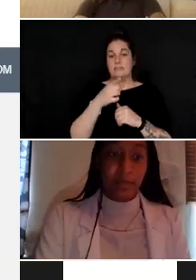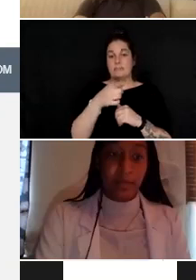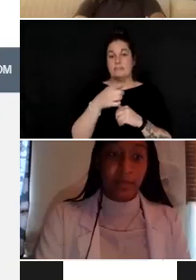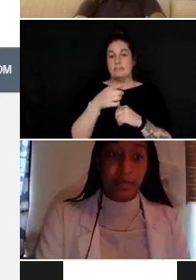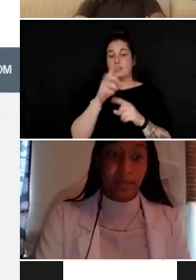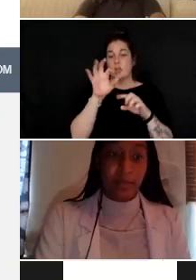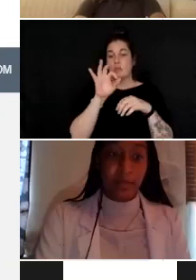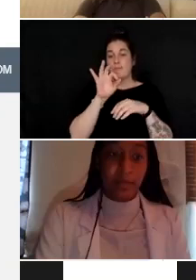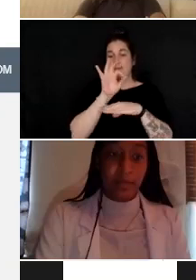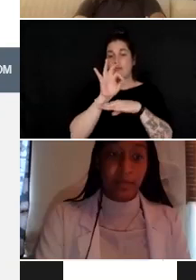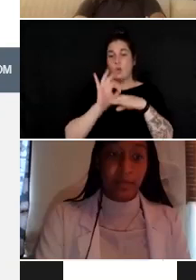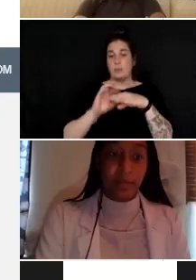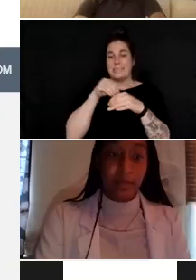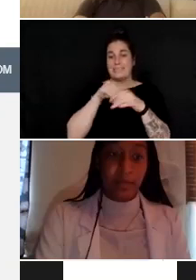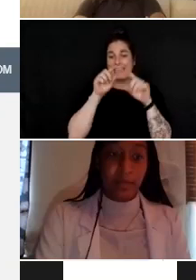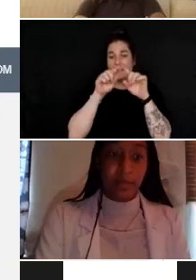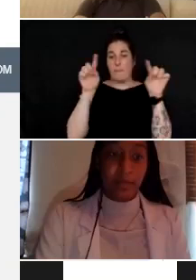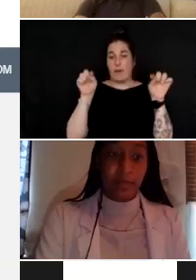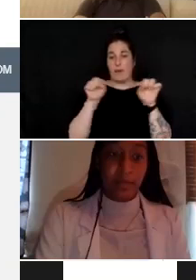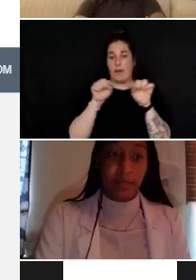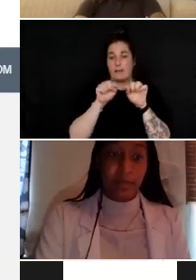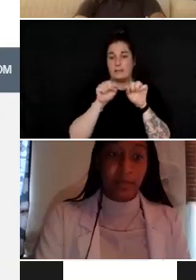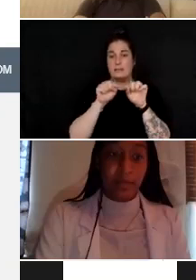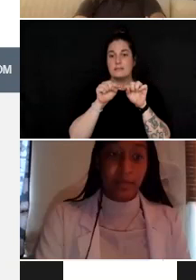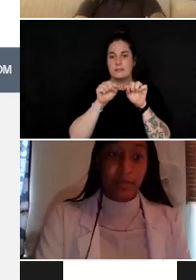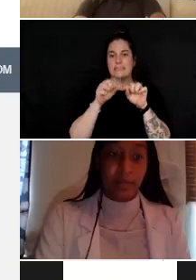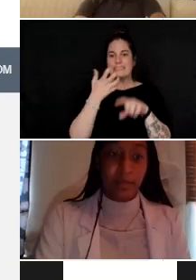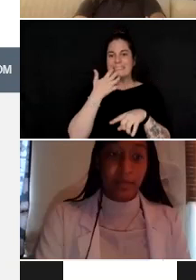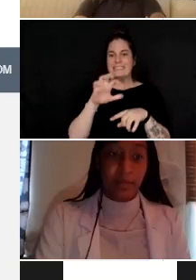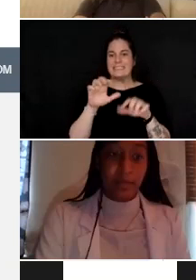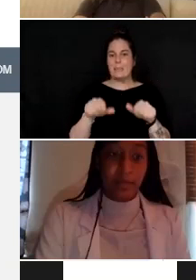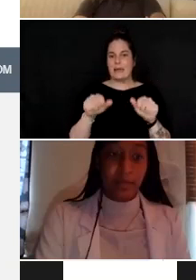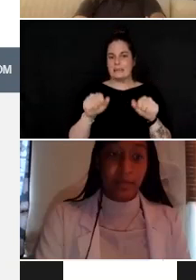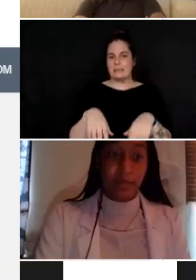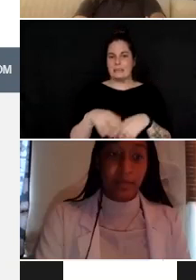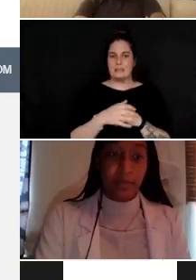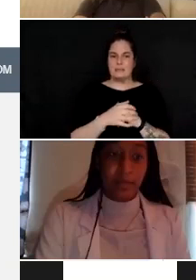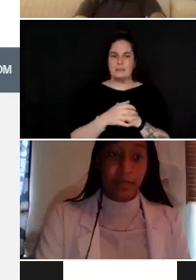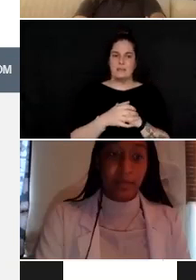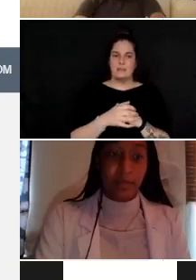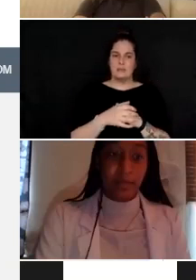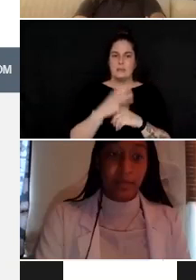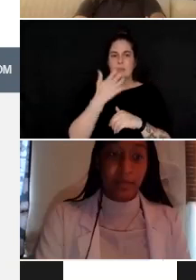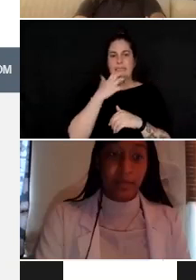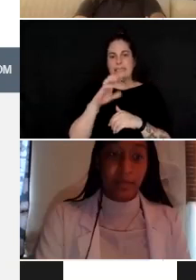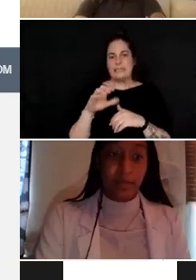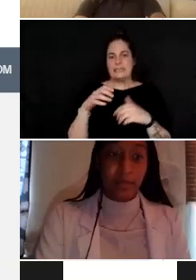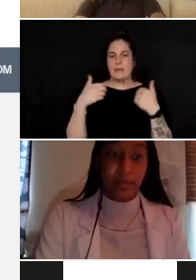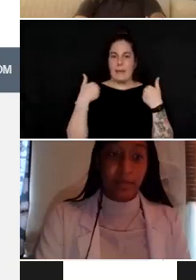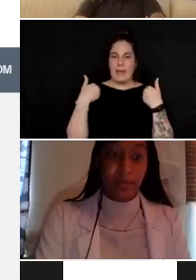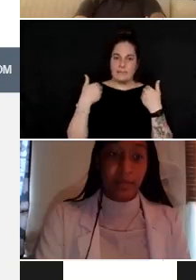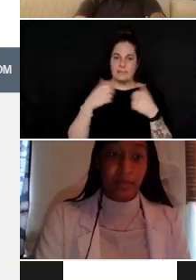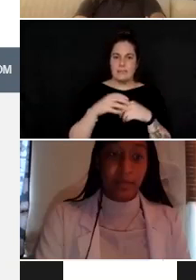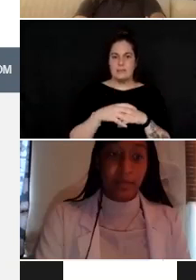box is the heat capacity formula. And so in this equation, we're